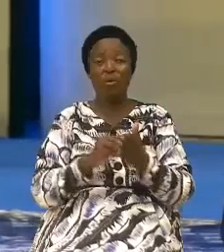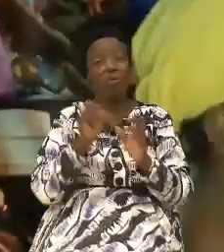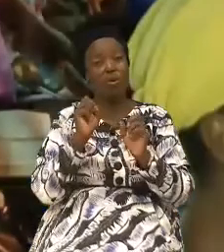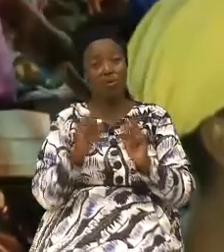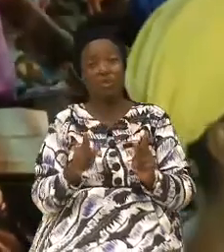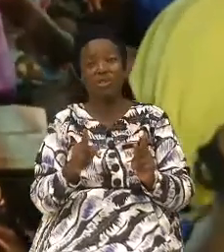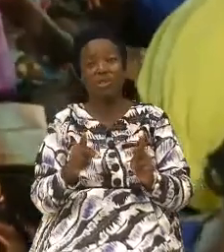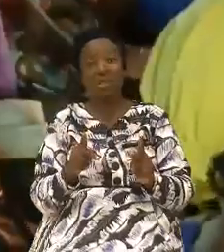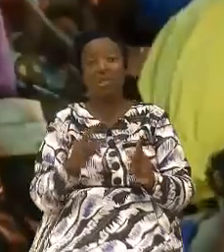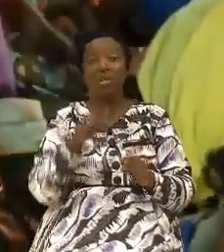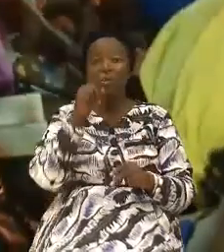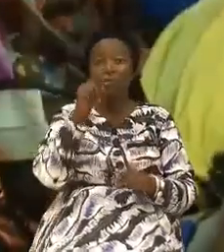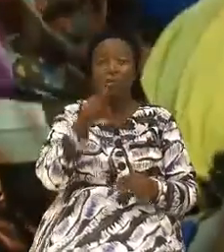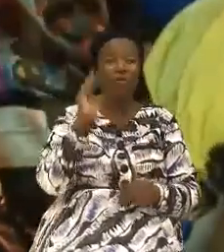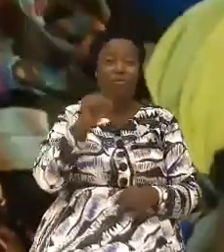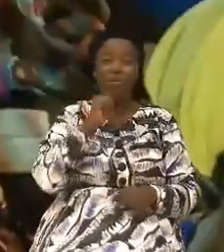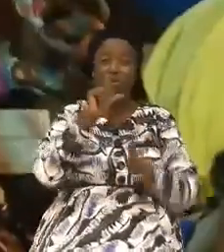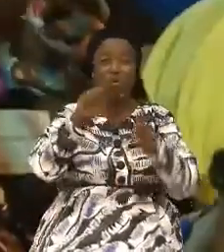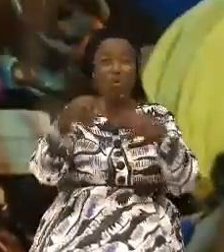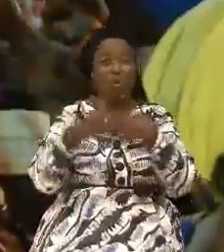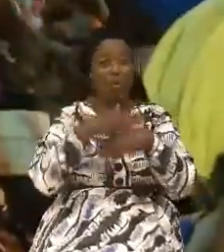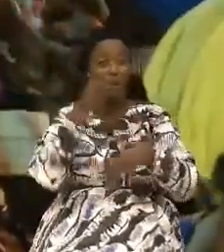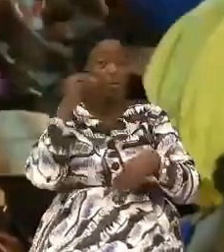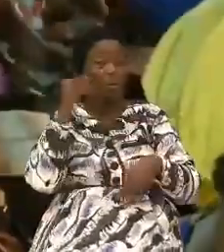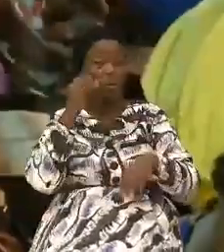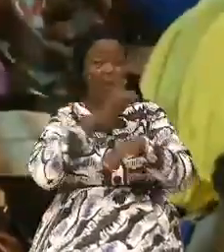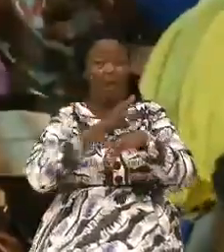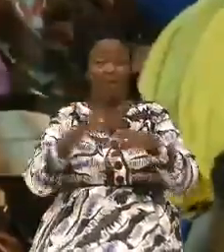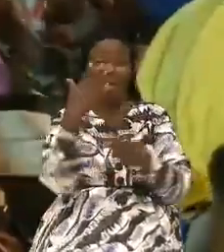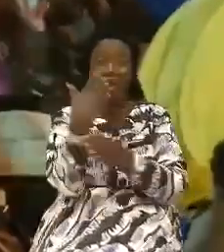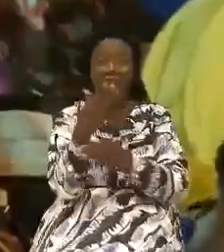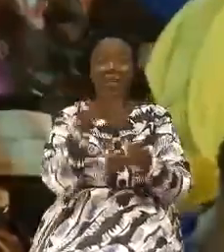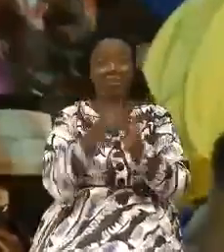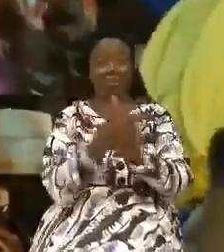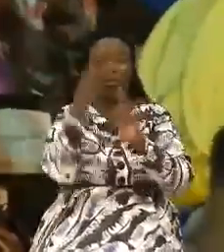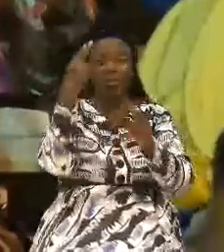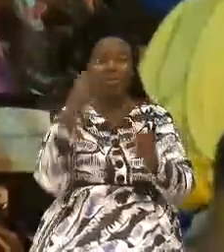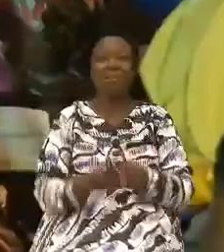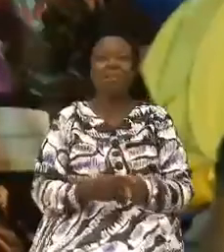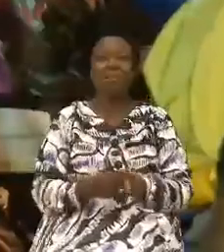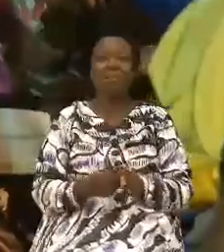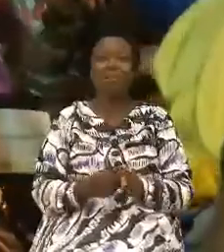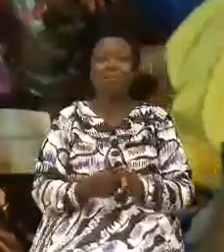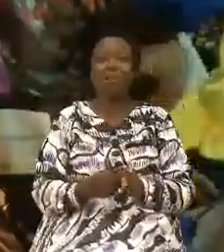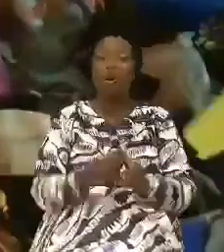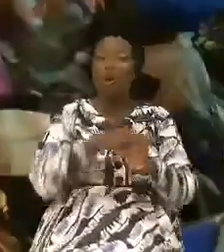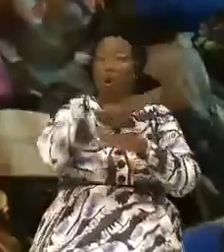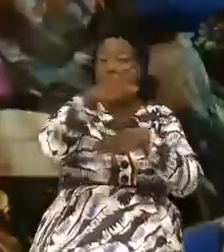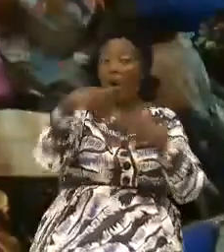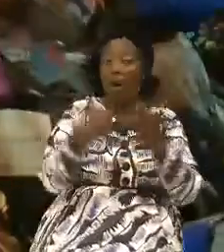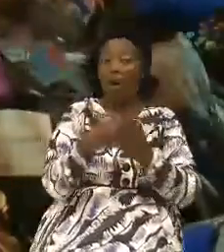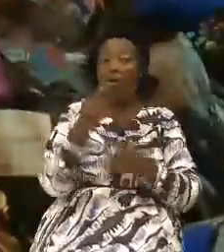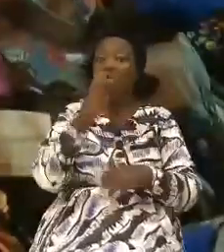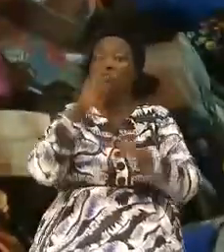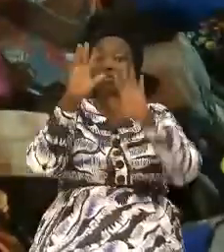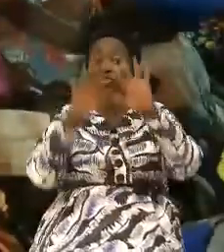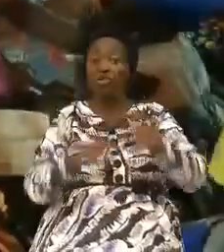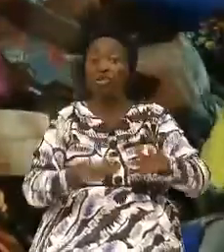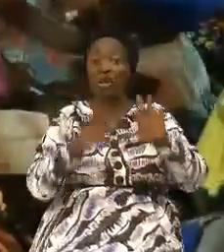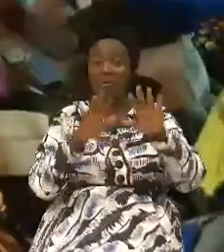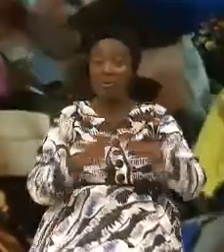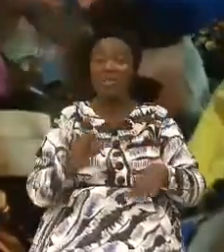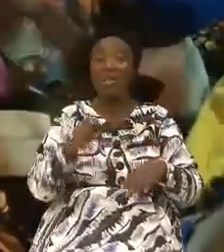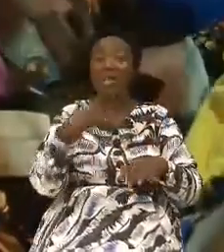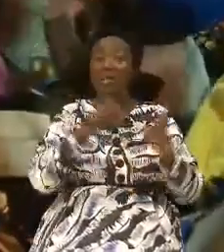will not go empty-handed in Jesus' name. All the showers the Lord